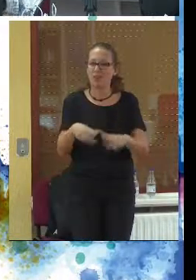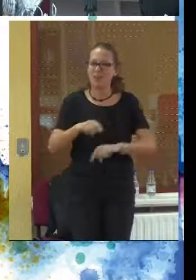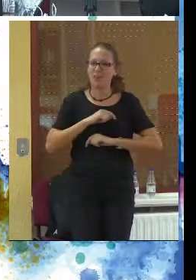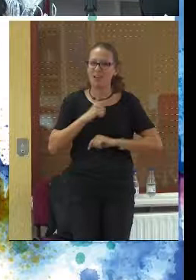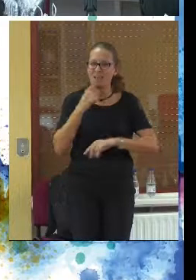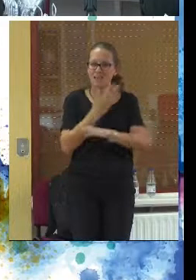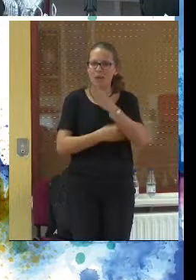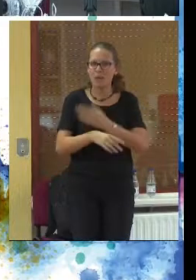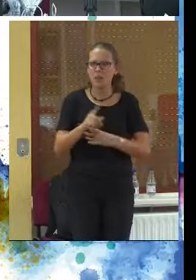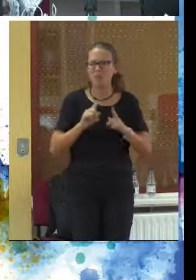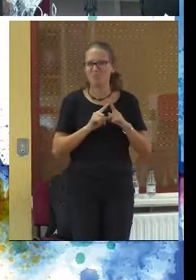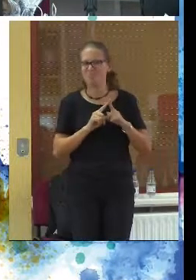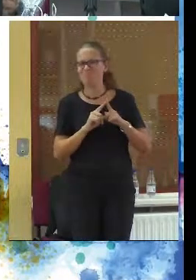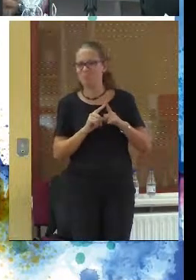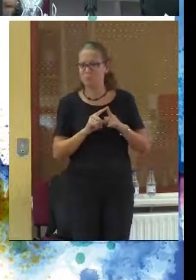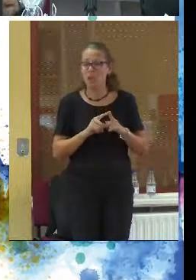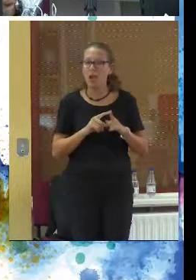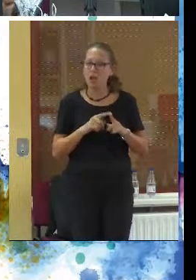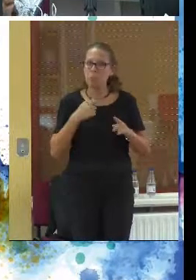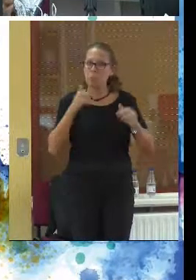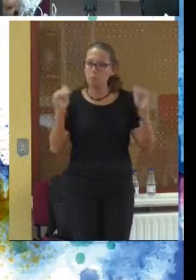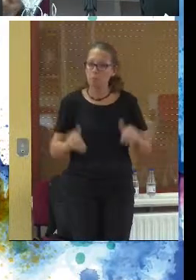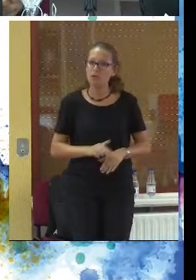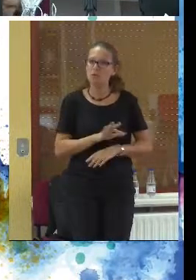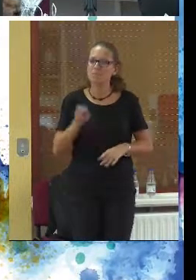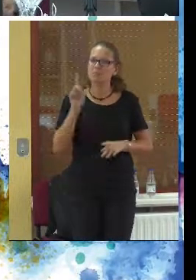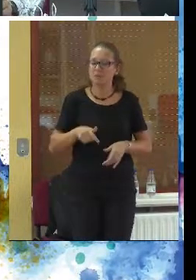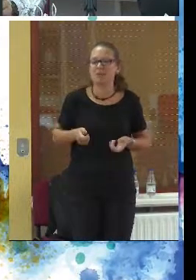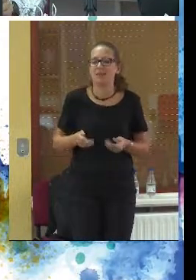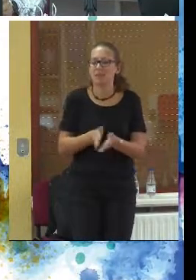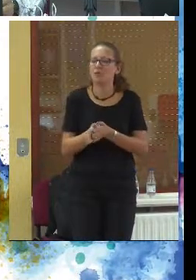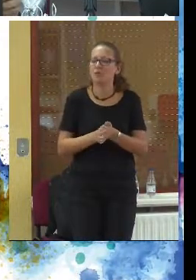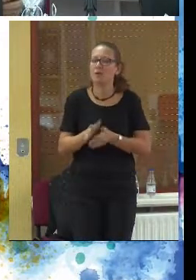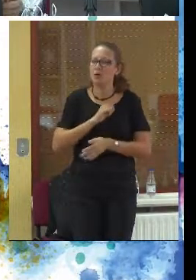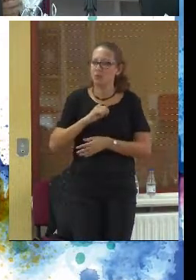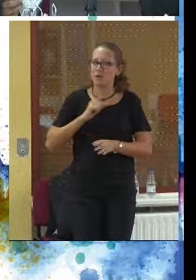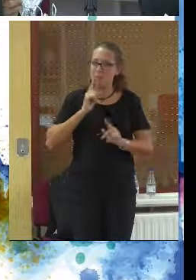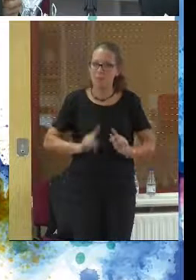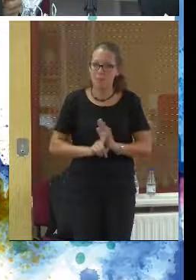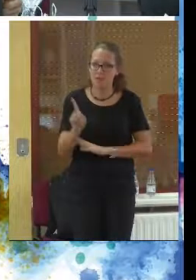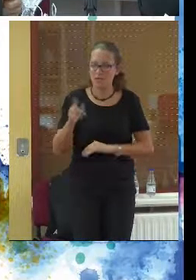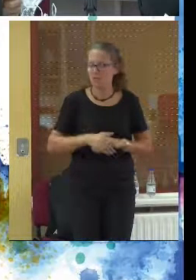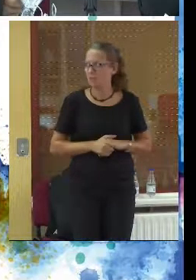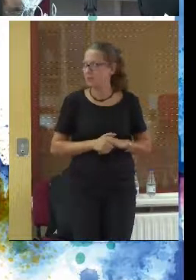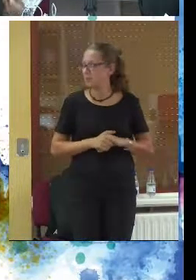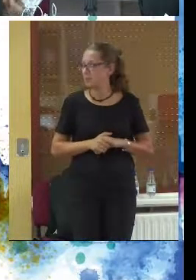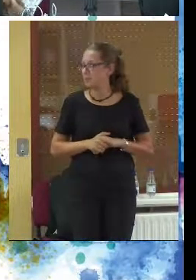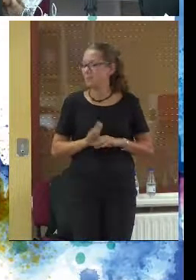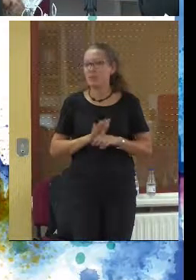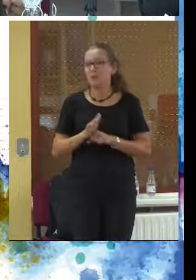social stigma that sometimes disabilities provoke, and fostering the